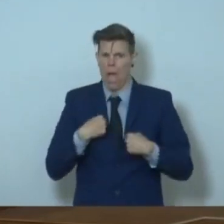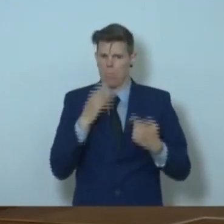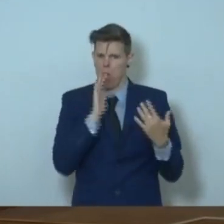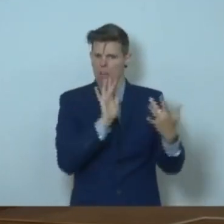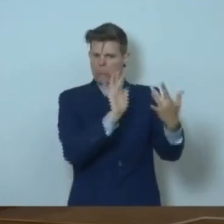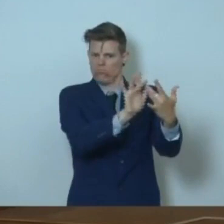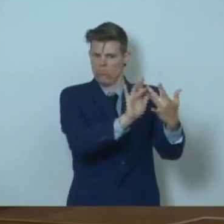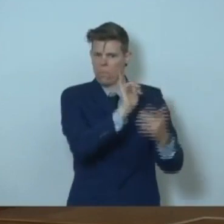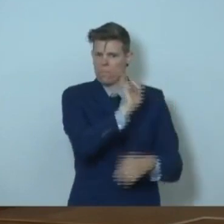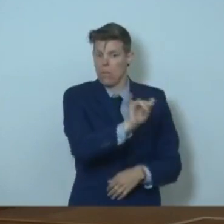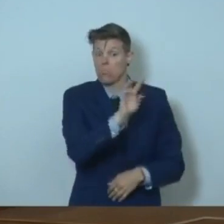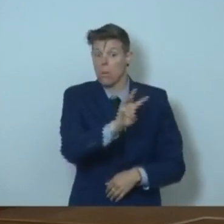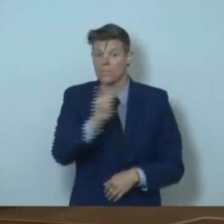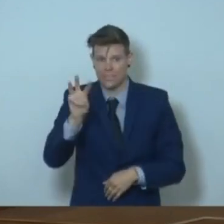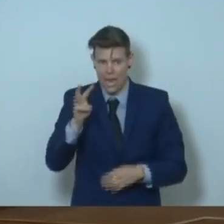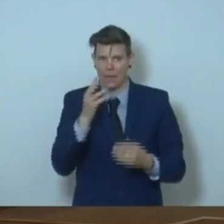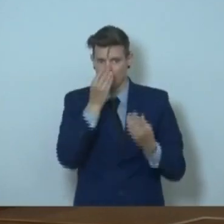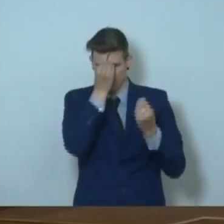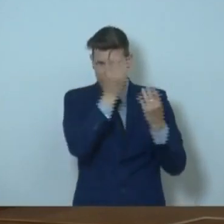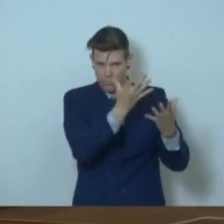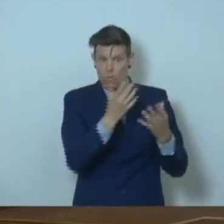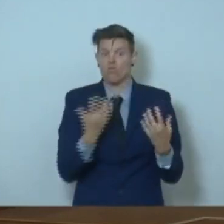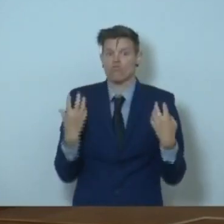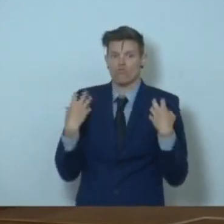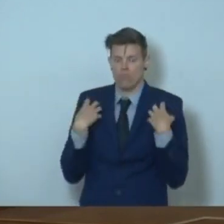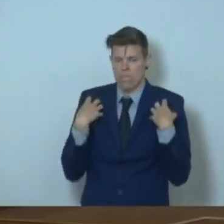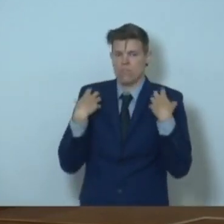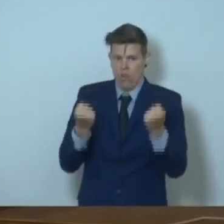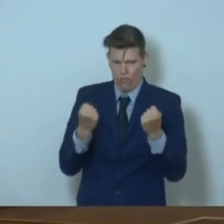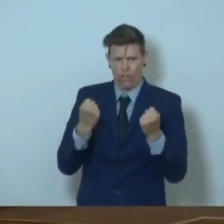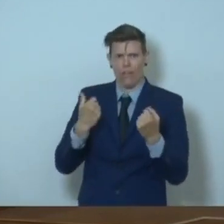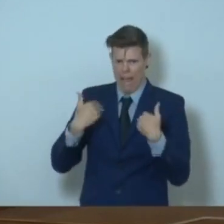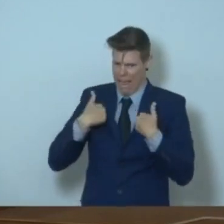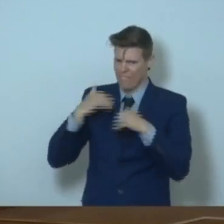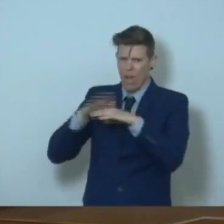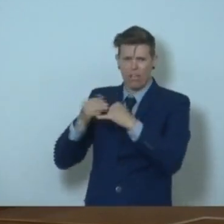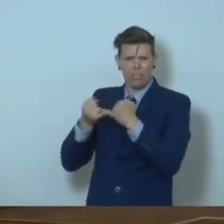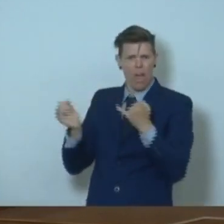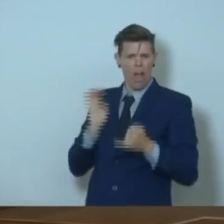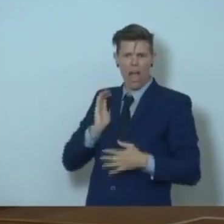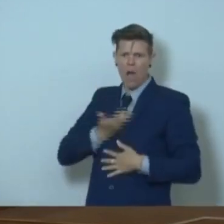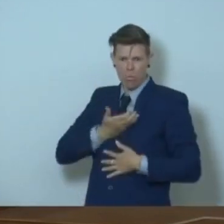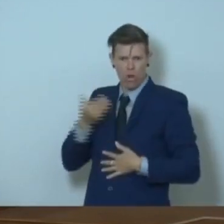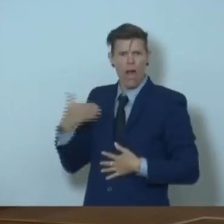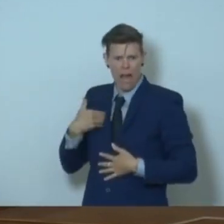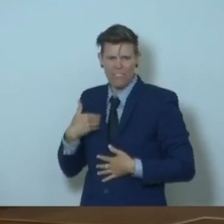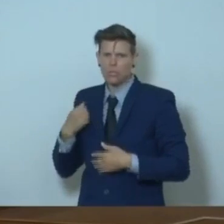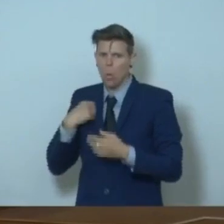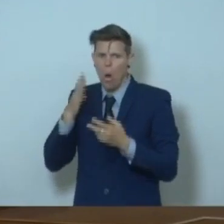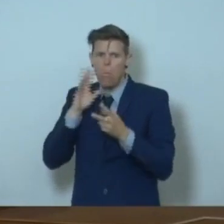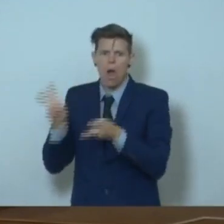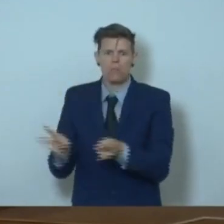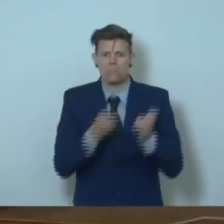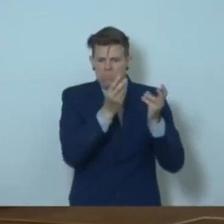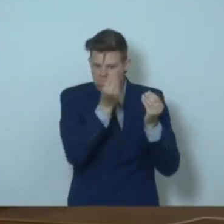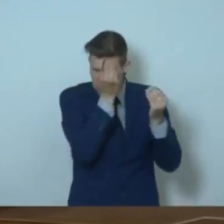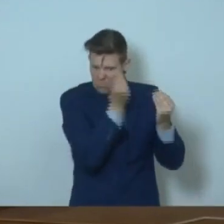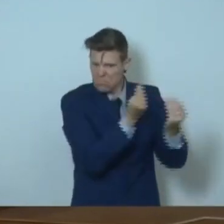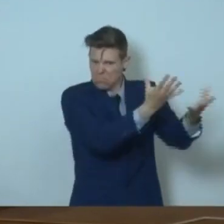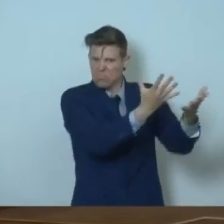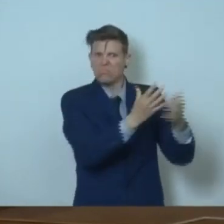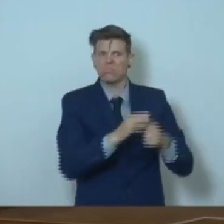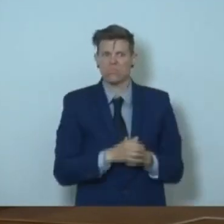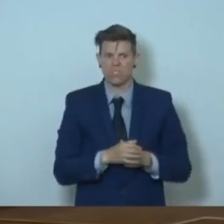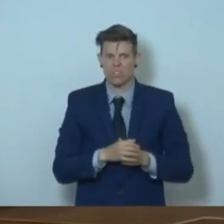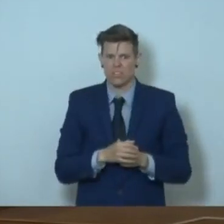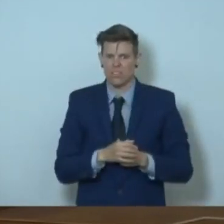Recovered patients, I know we report, that's online now. So anyway, it is, one of them here is reported data